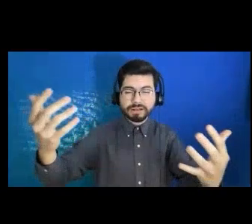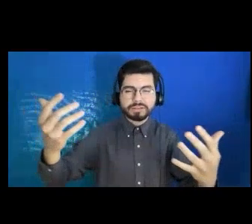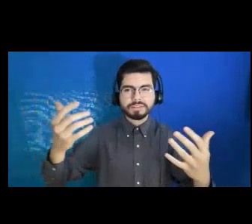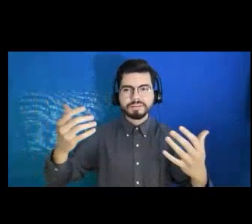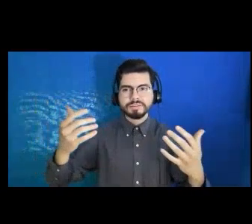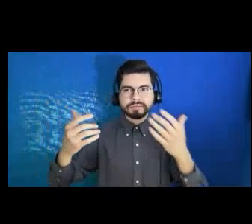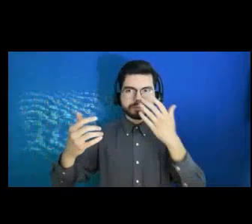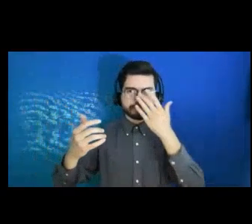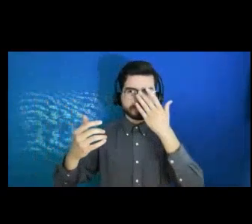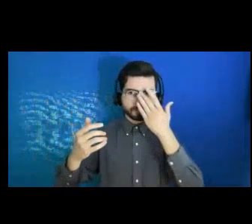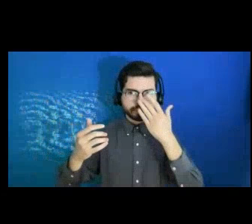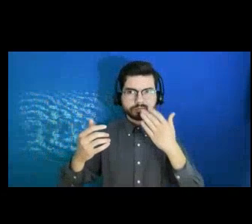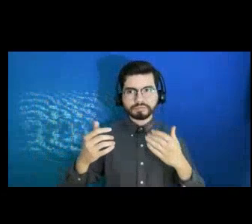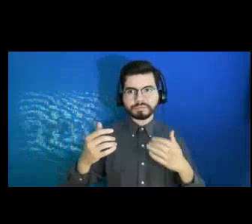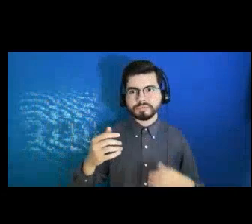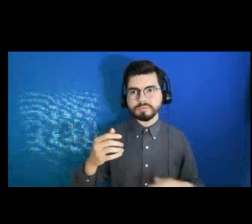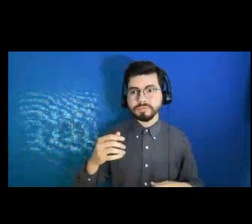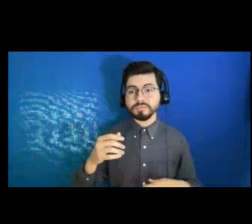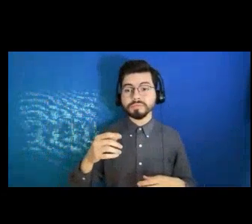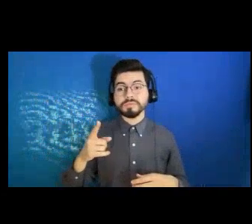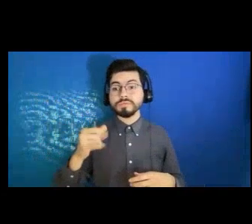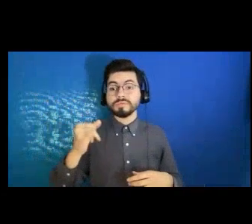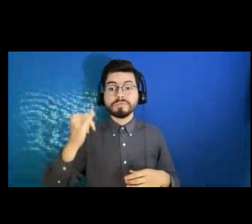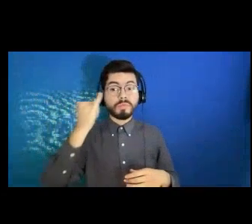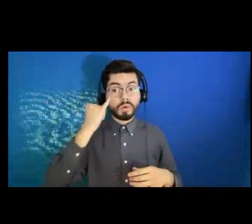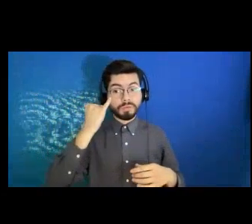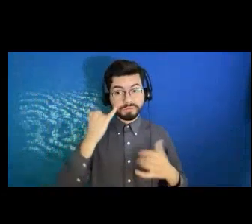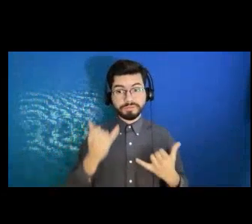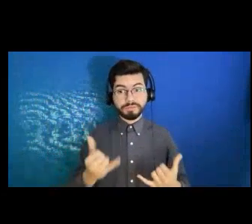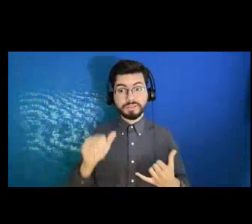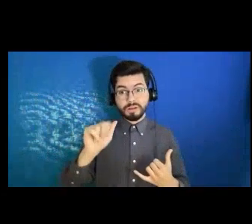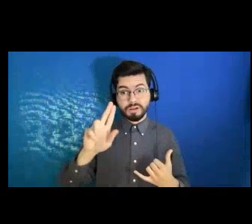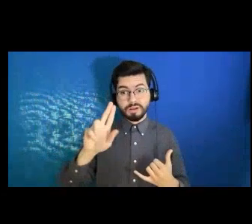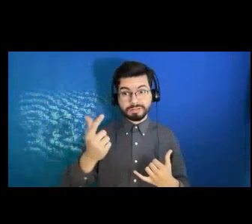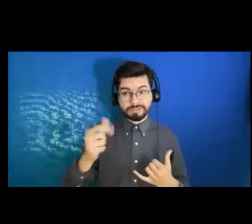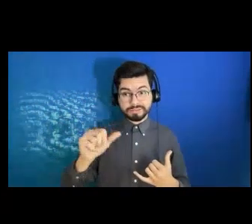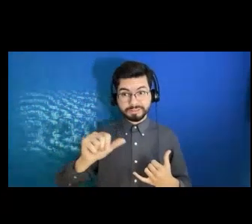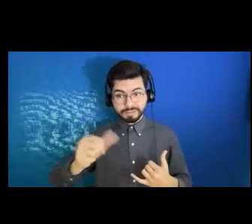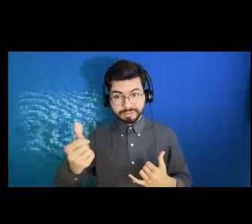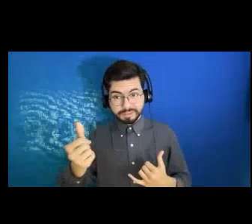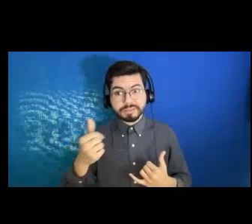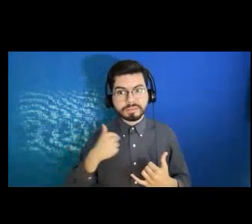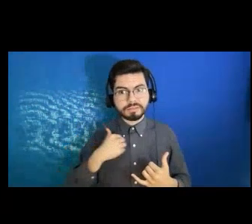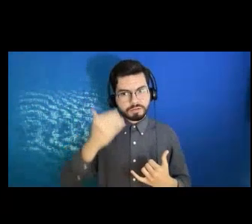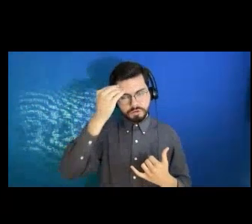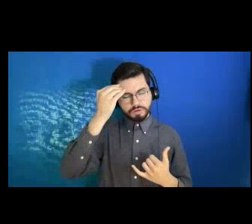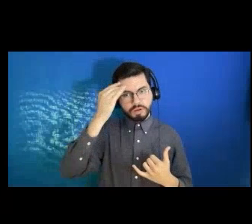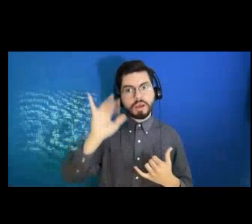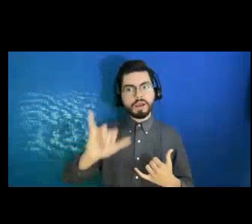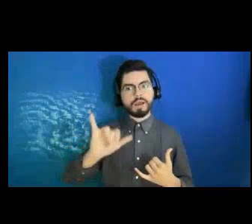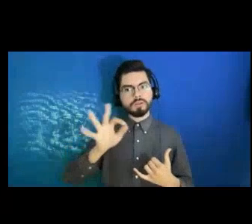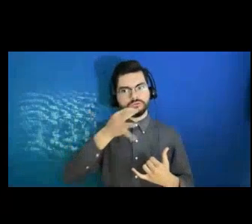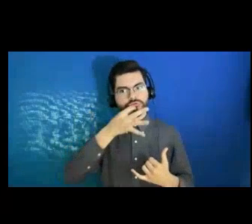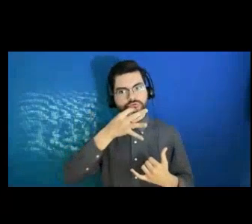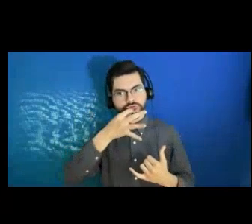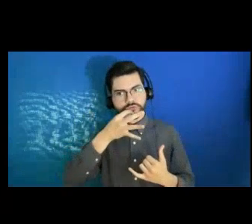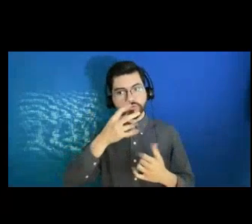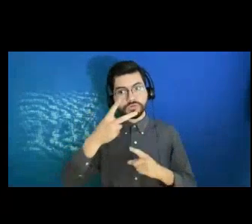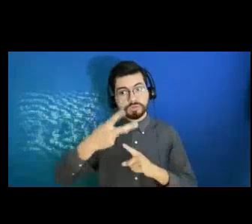the landscape? If it's August 10th, I know I have 2 more months of fire season. That's